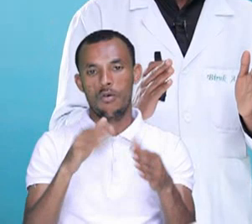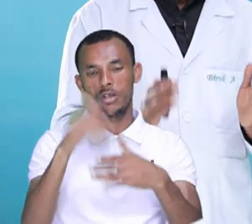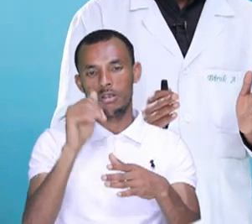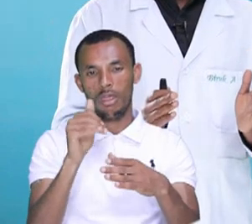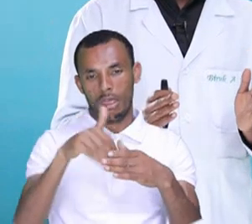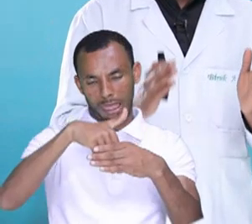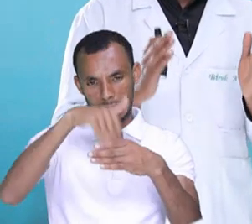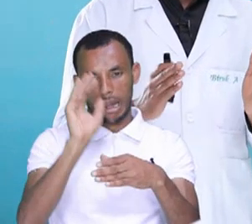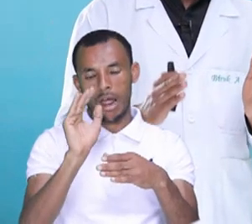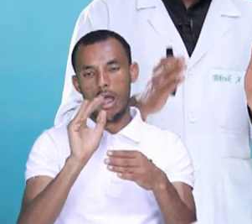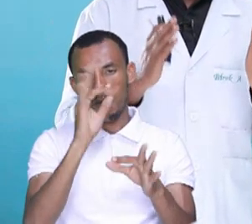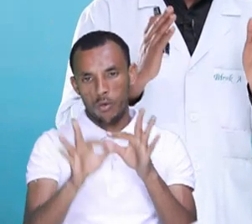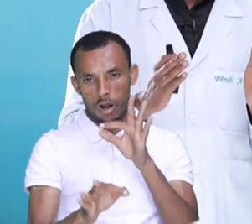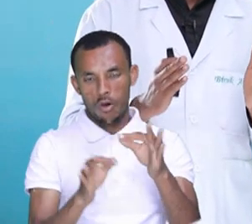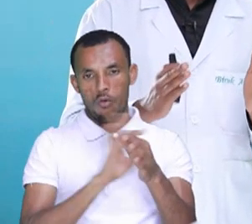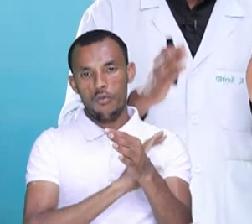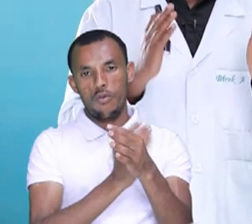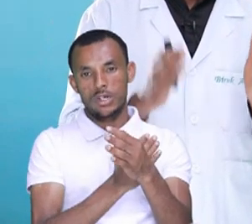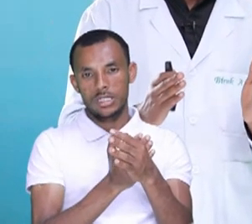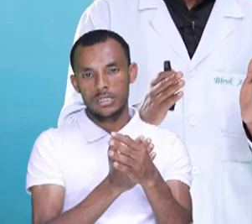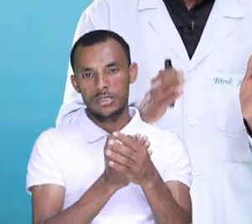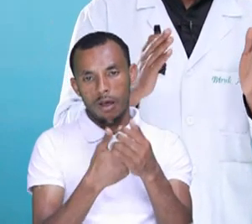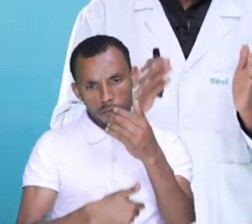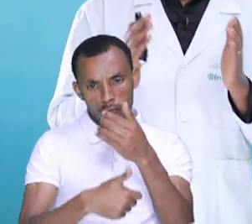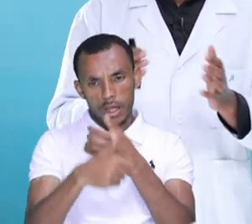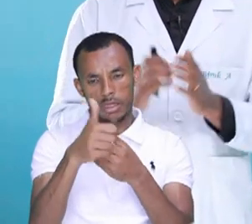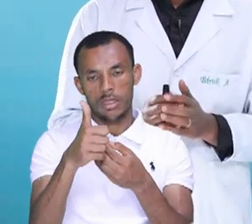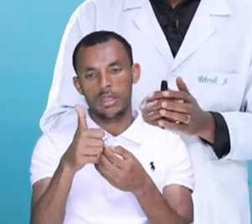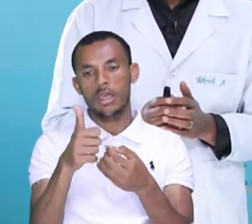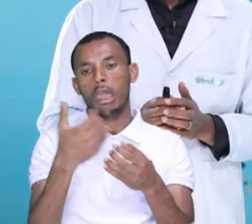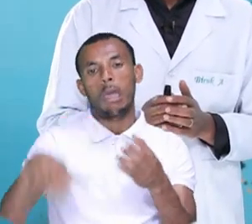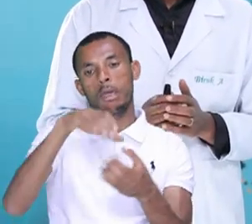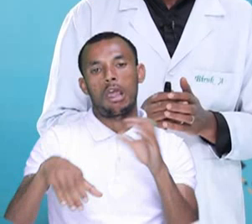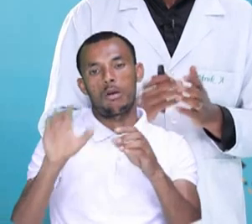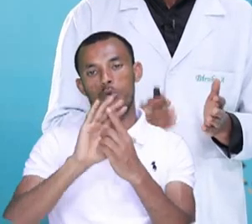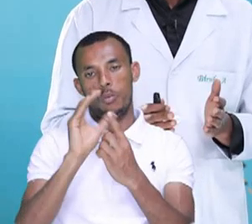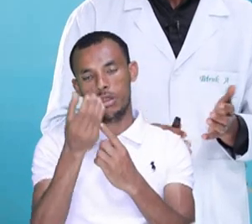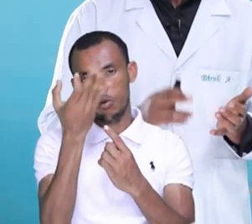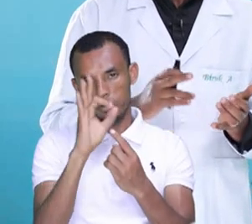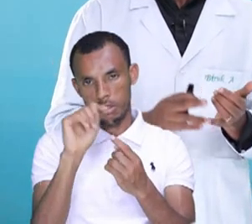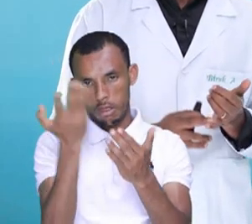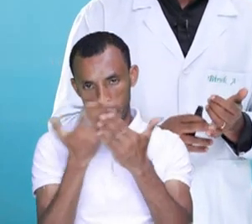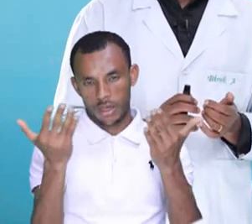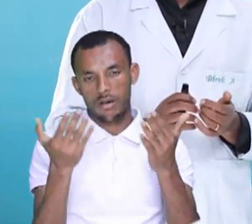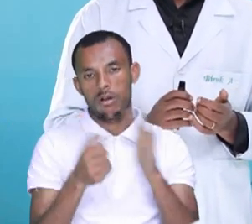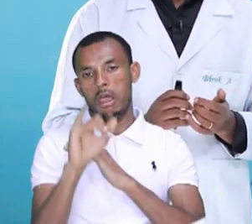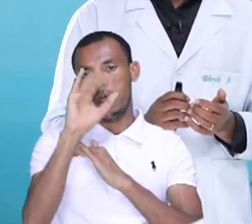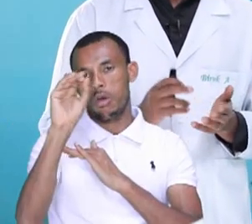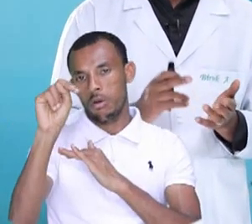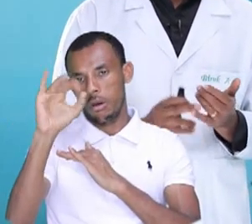Intramolecular force affect the chemical properties of the species, like ionic